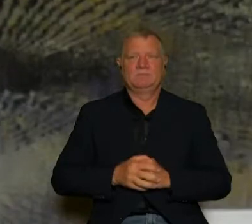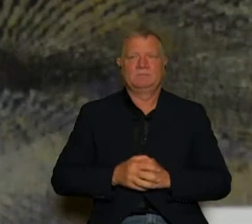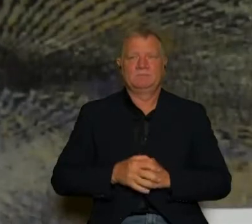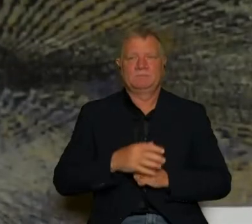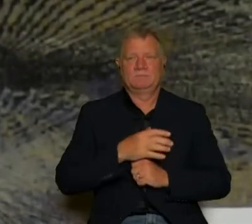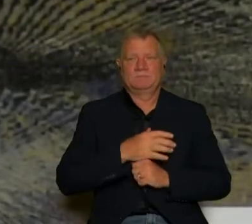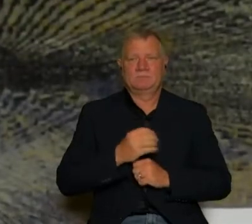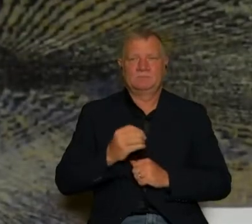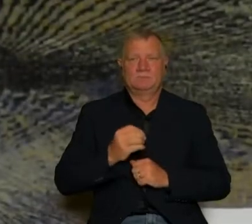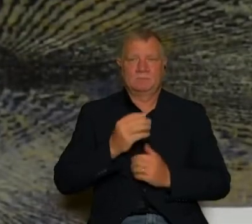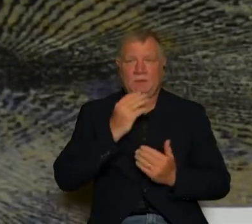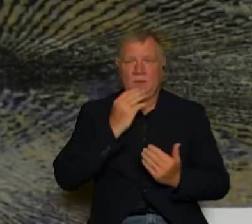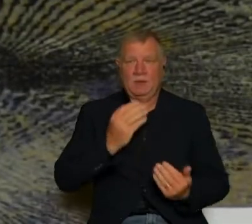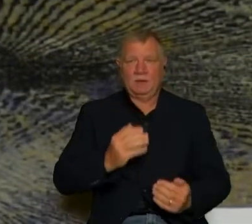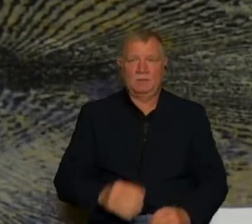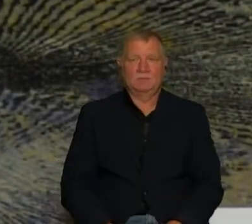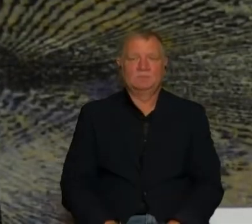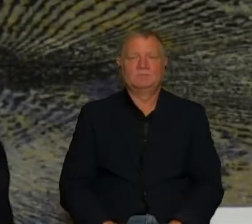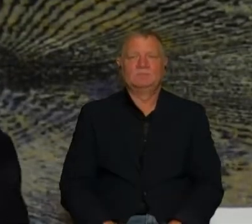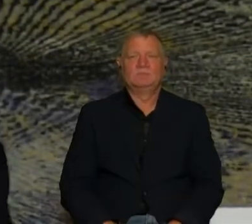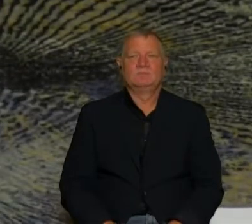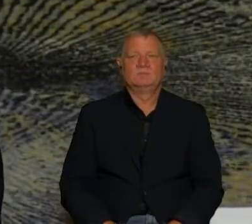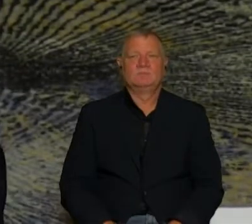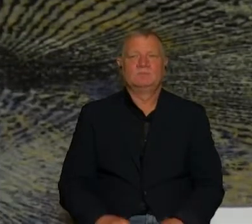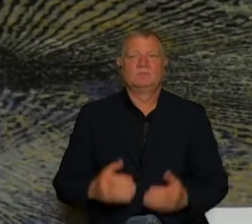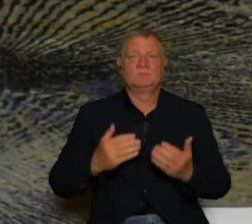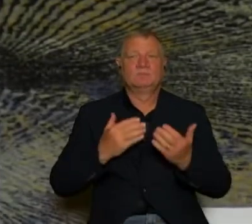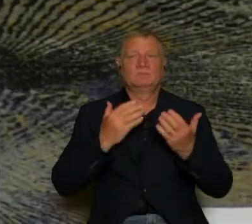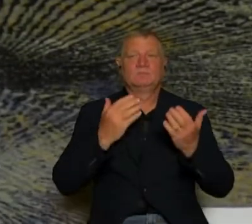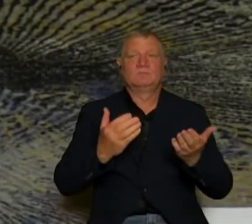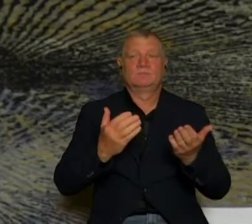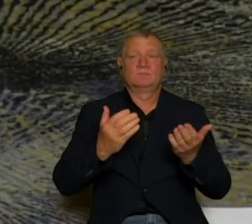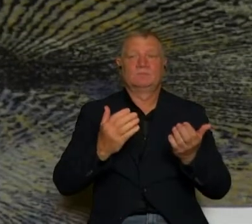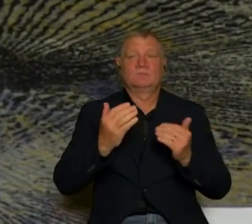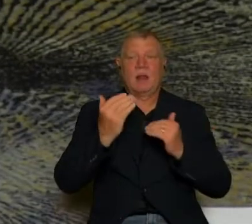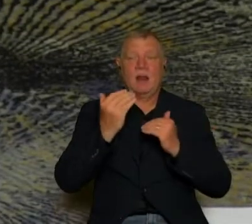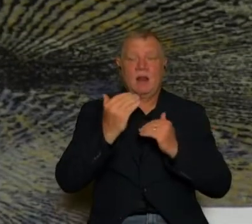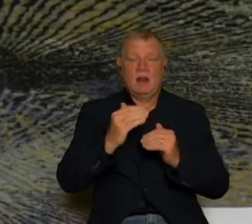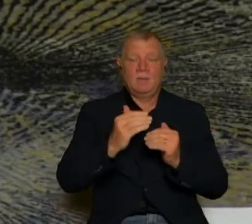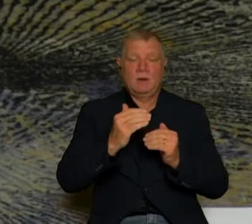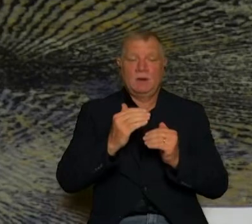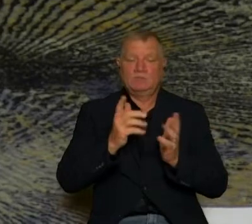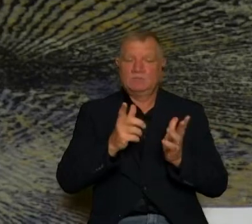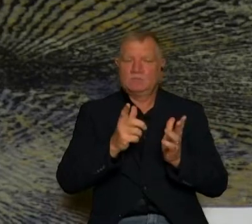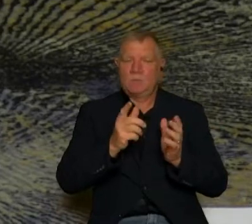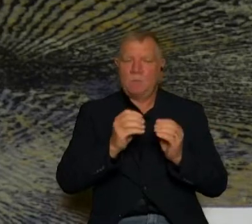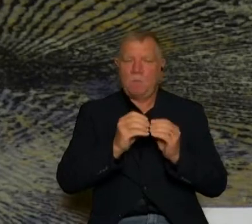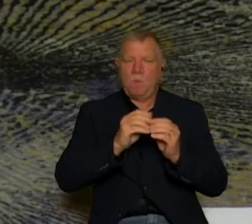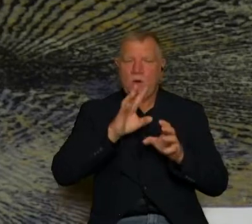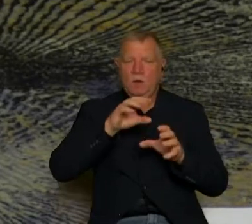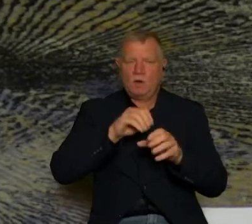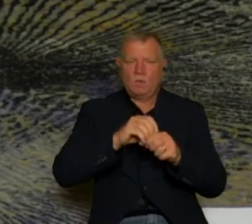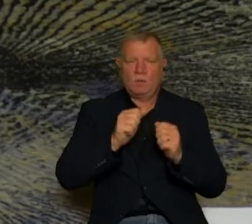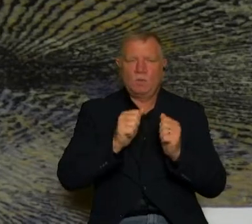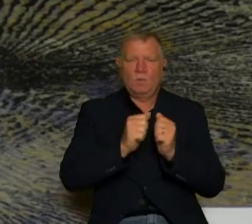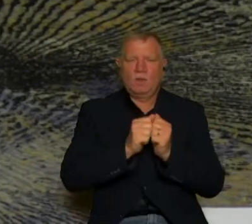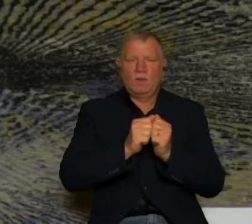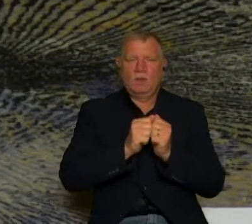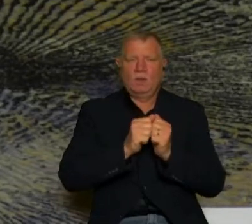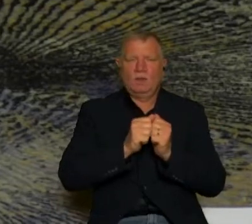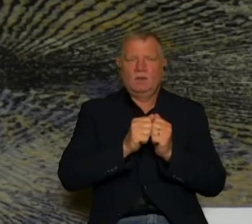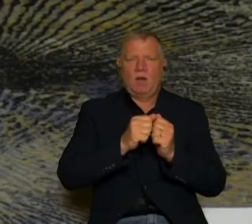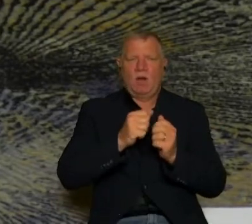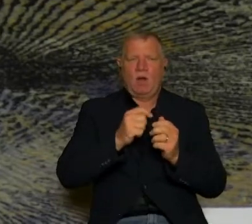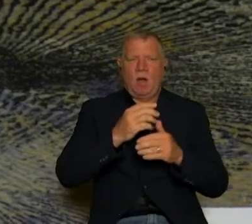And thank you. The proposed fiscal plan's revisions are limited in scope, mainly intended to incorporate the operational